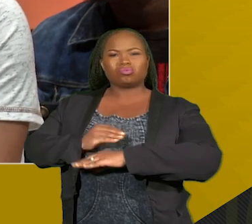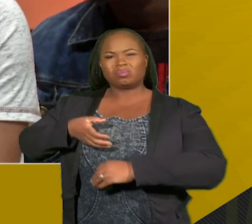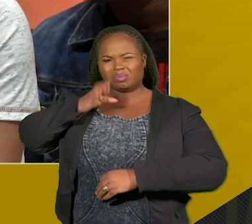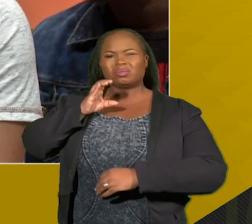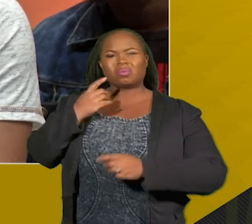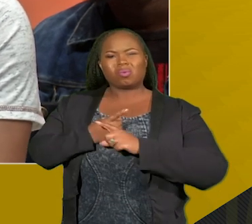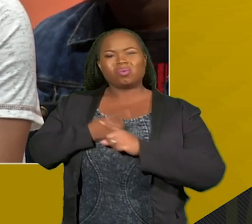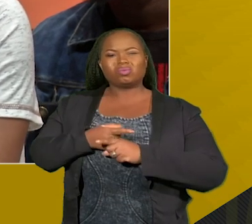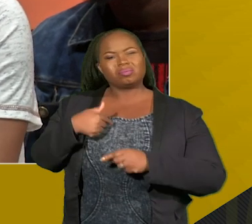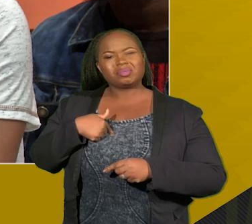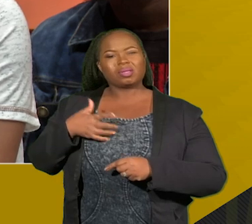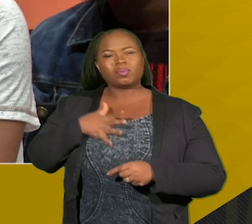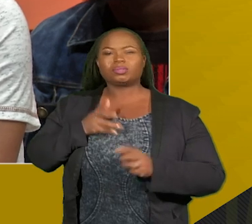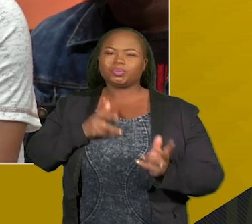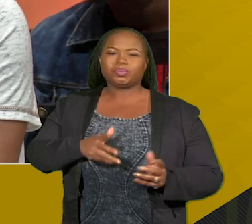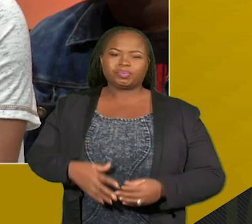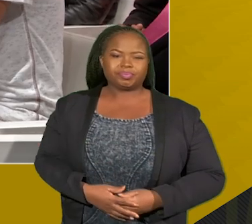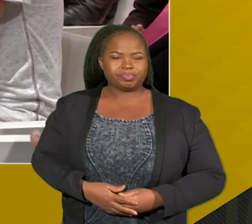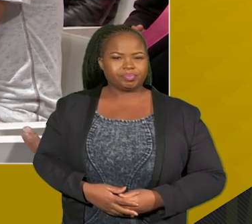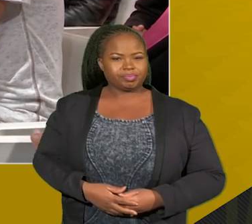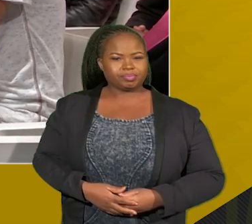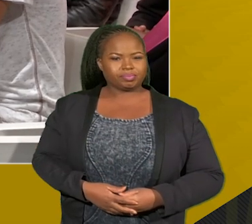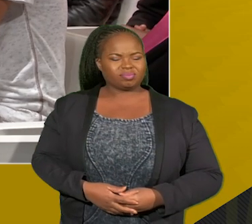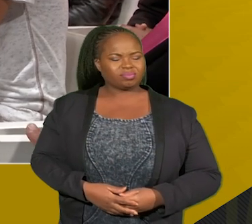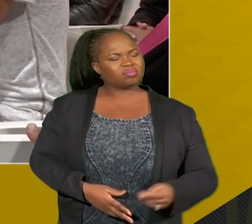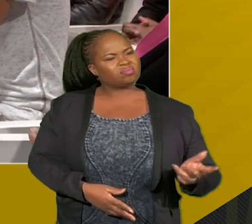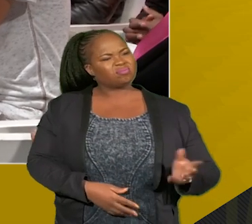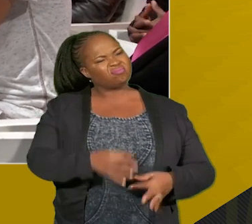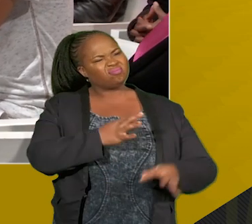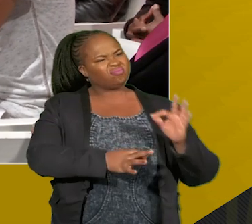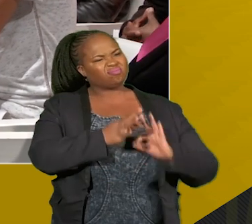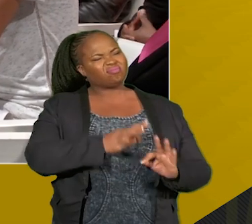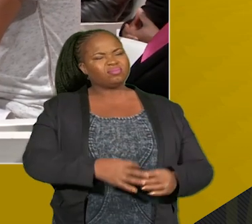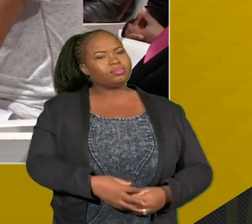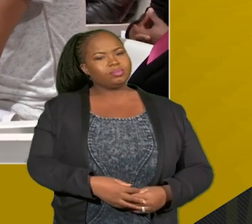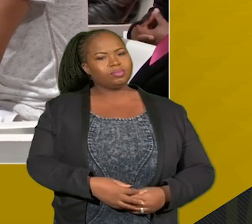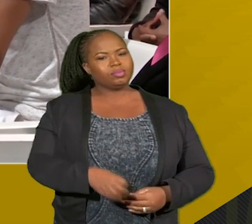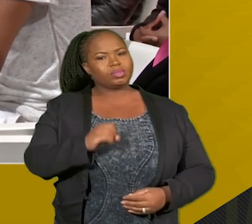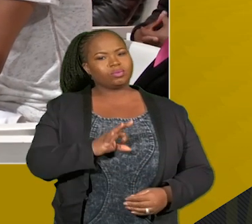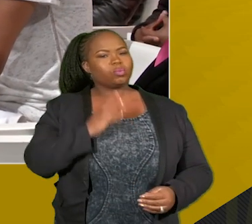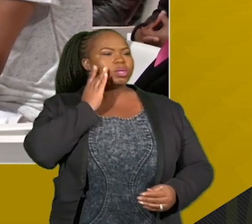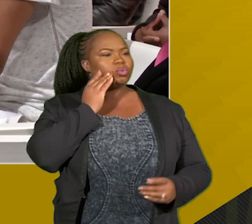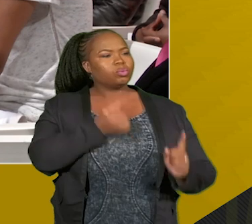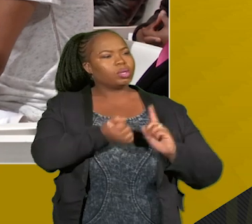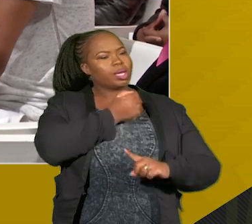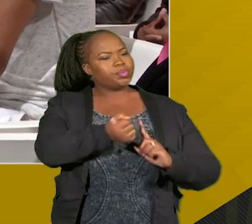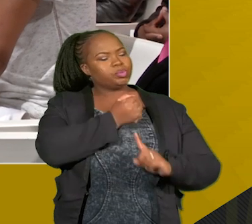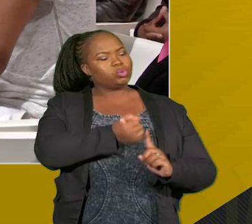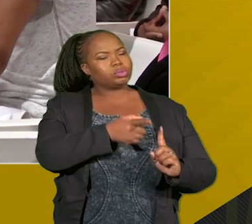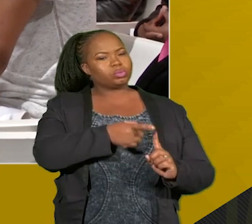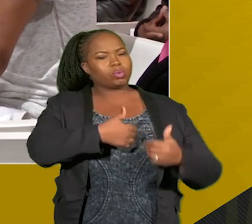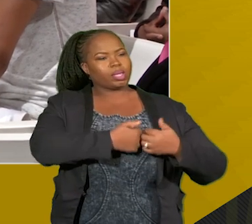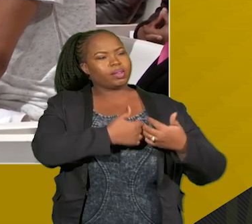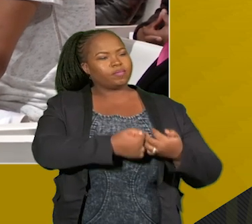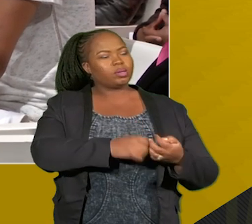Lomshapa cutting like in Batlamone. So take us through Heushapa, Heumushapa, what is going through your mind? Let's